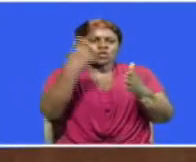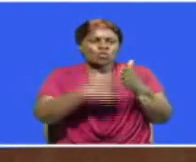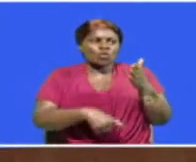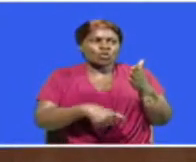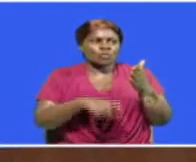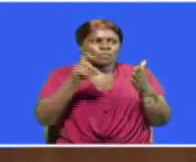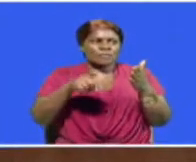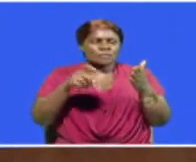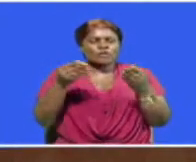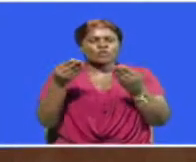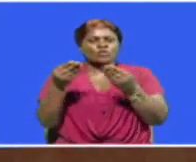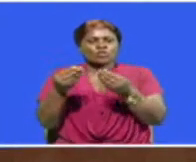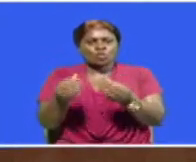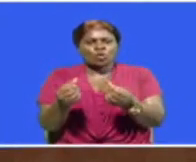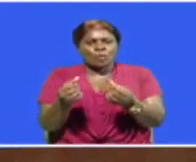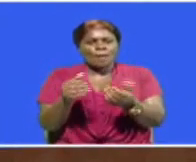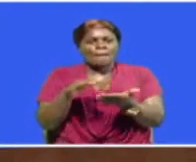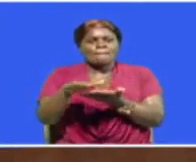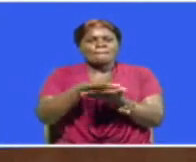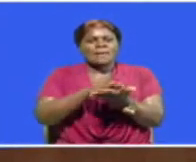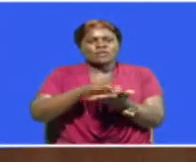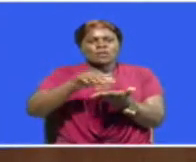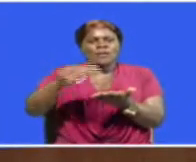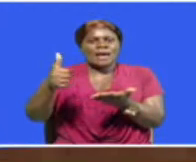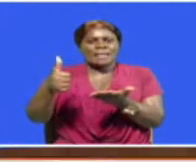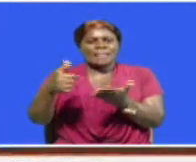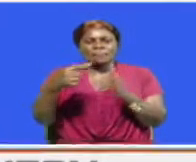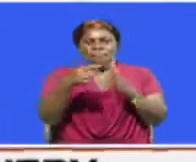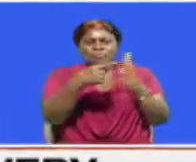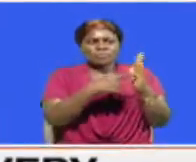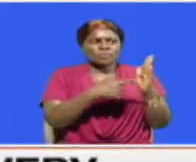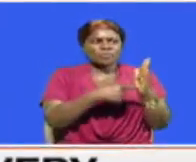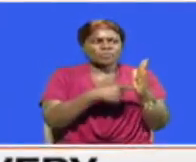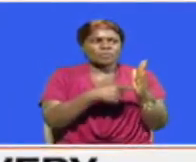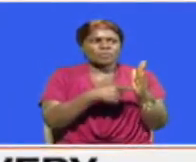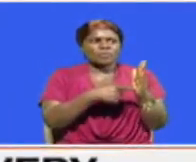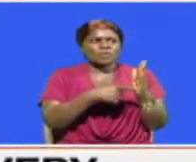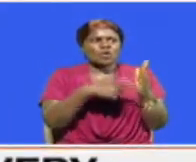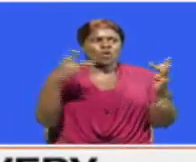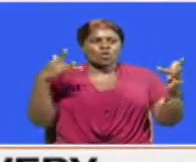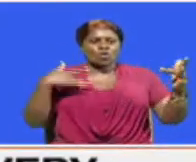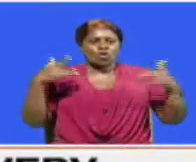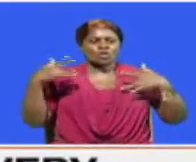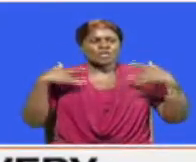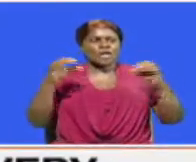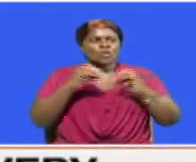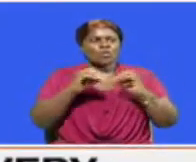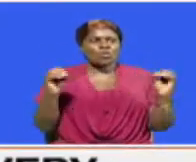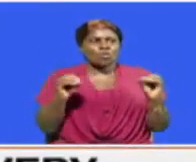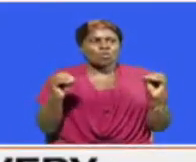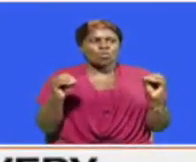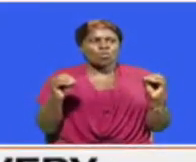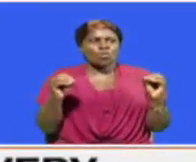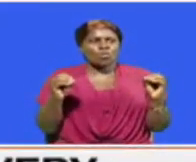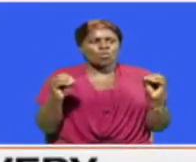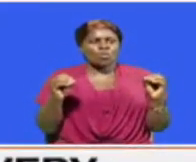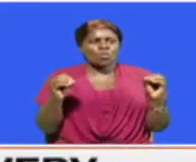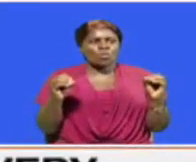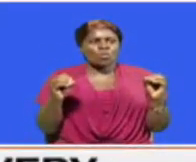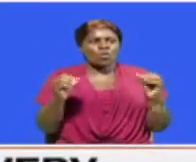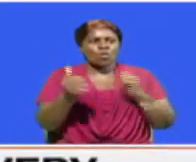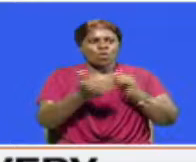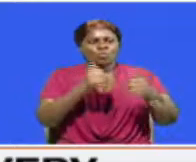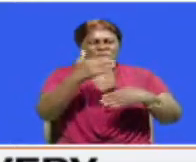need to be addressed based on other factors. We should not be concerned about, you know, whose till is this. We should not be